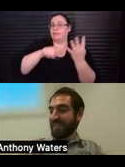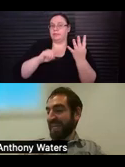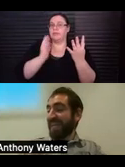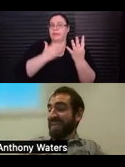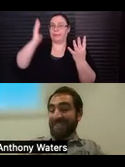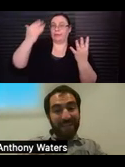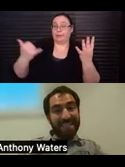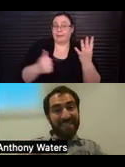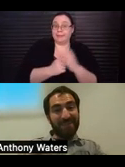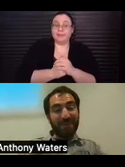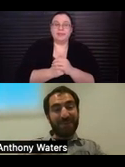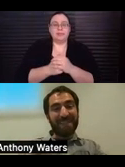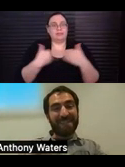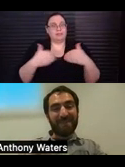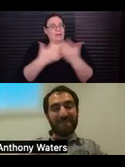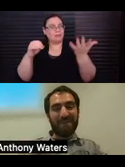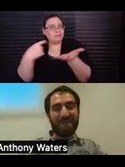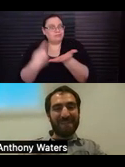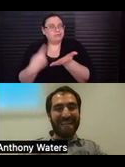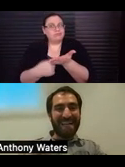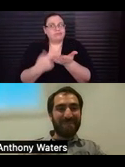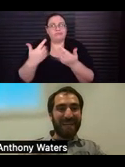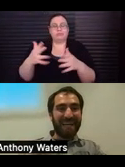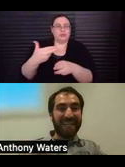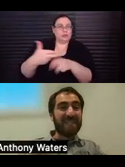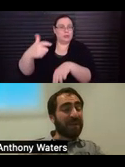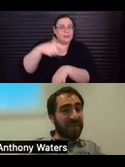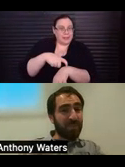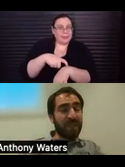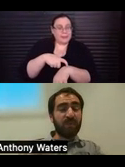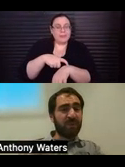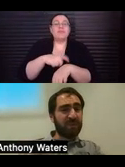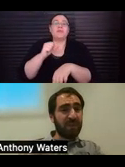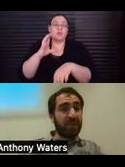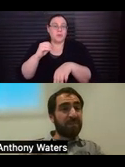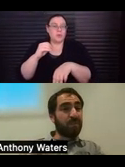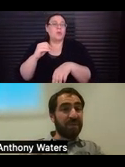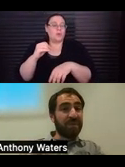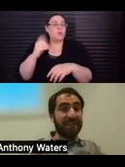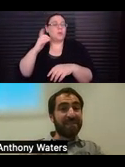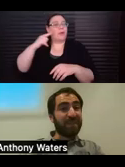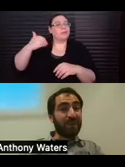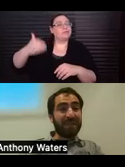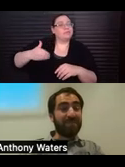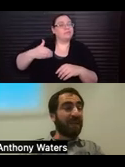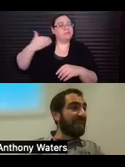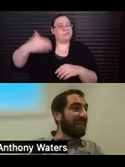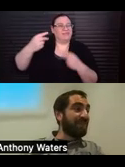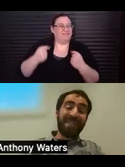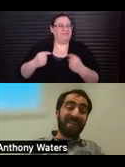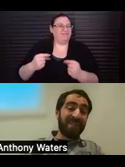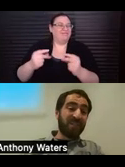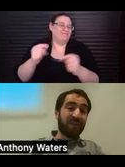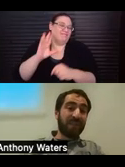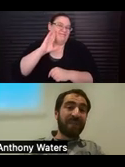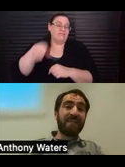presentation today. It's a lot to get through in a relatively brief amount of time. And so at some points we'll be moving relatively quickly, but if